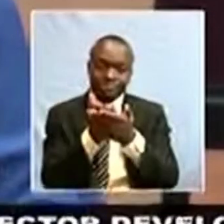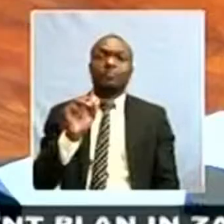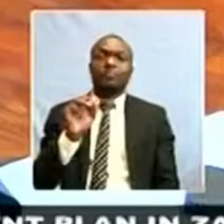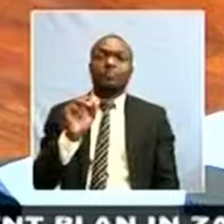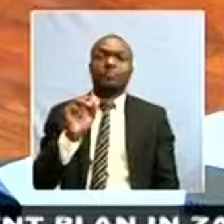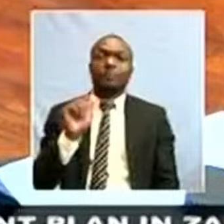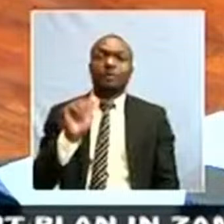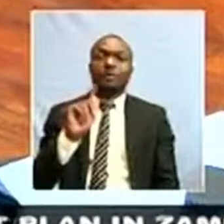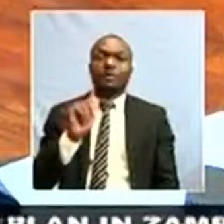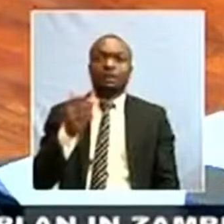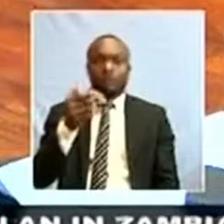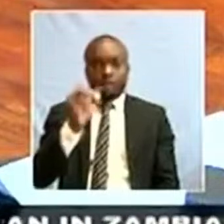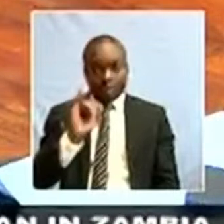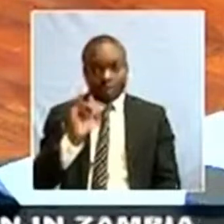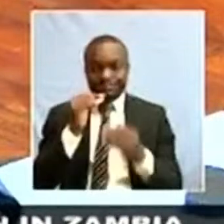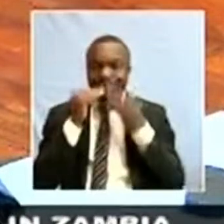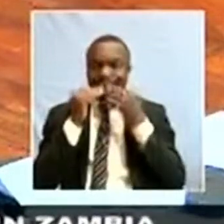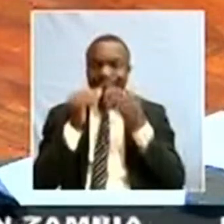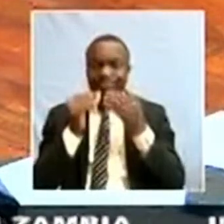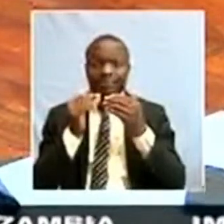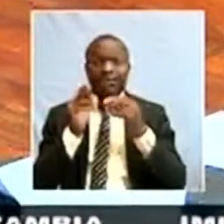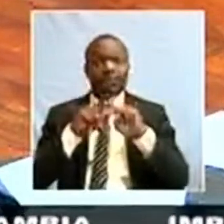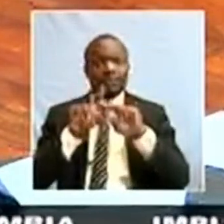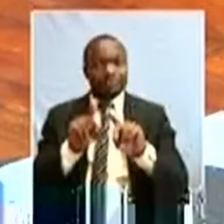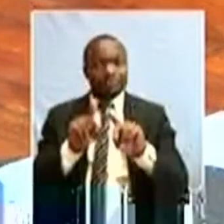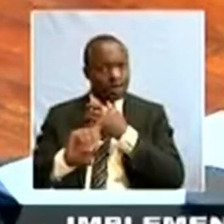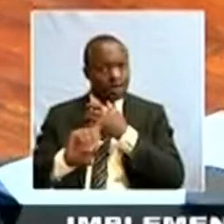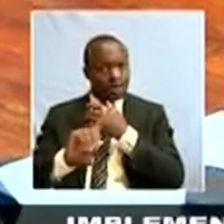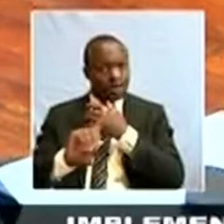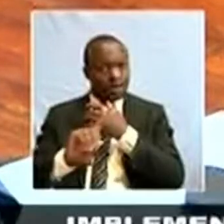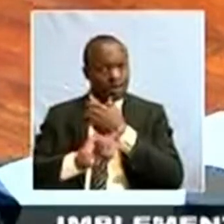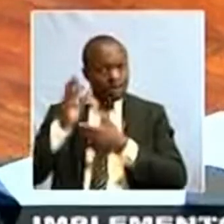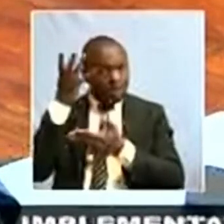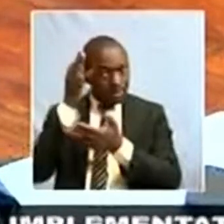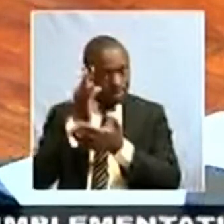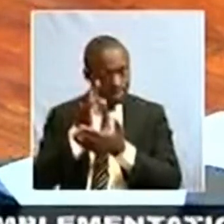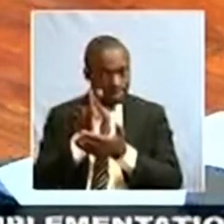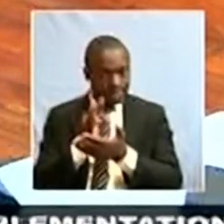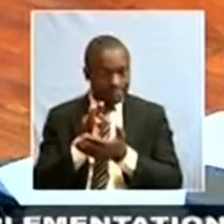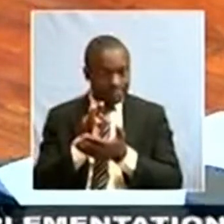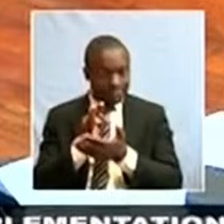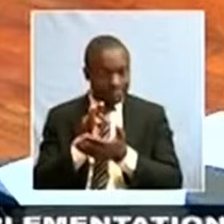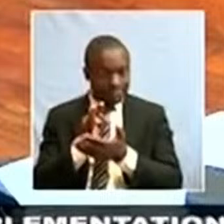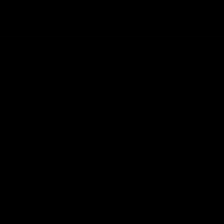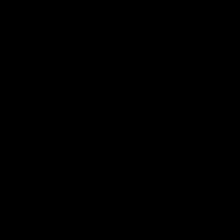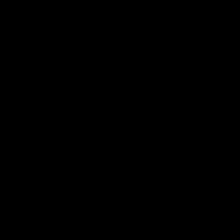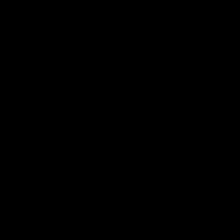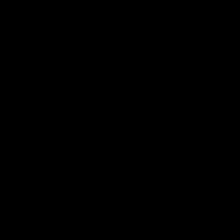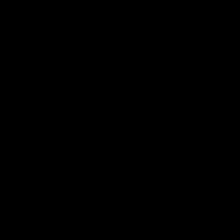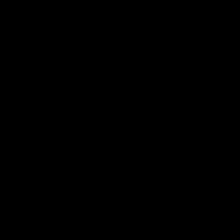Thank you, Chair. Town Clerk, are you